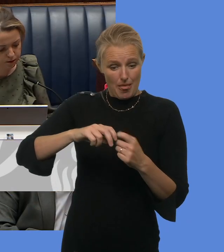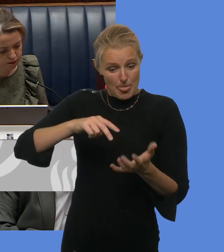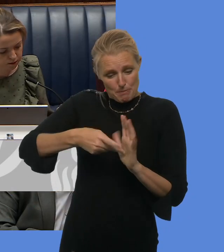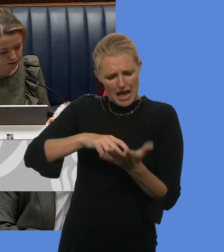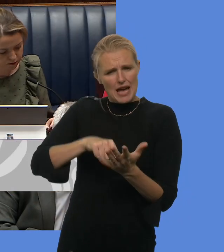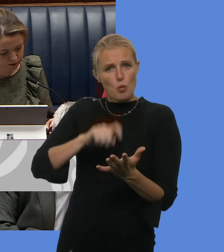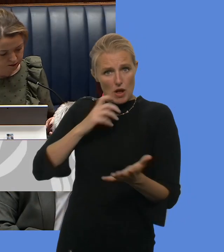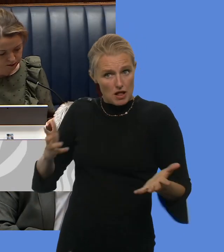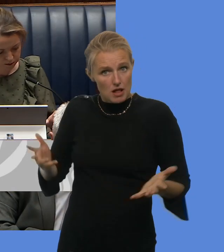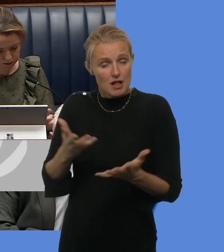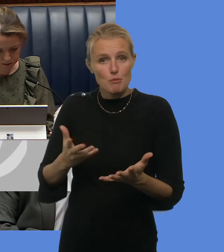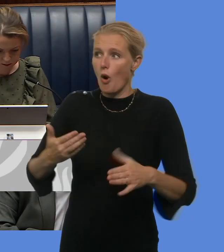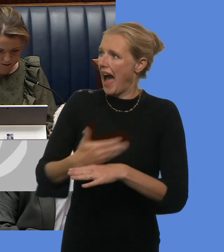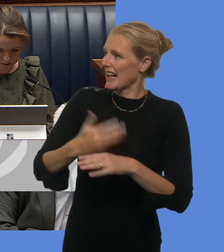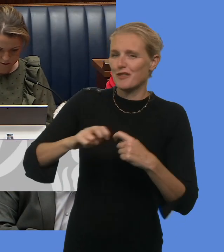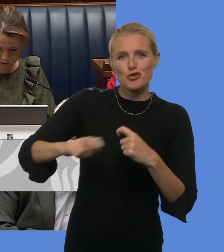Schools obviously